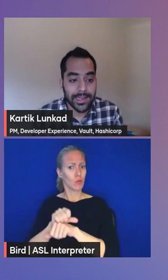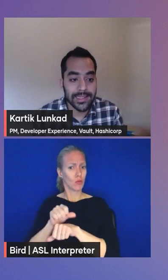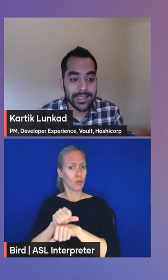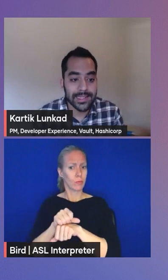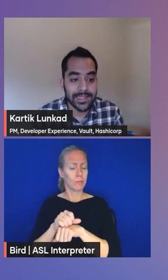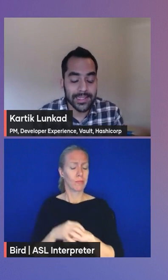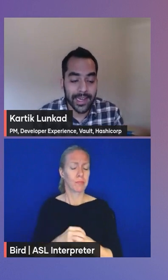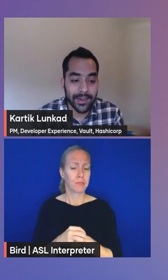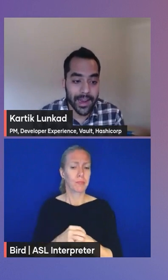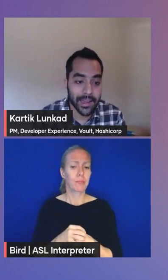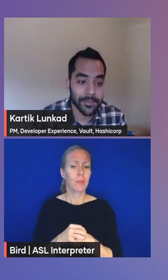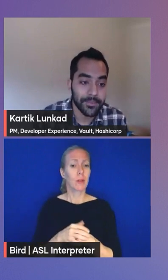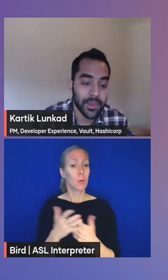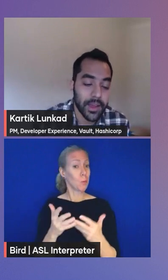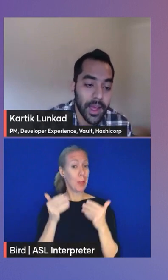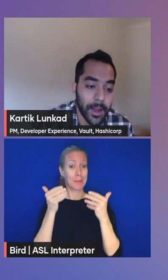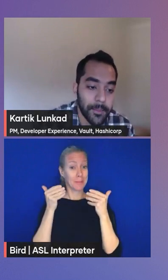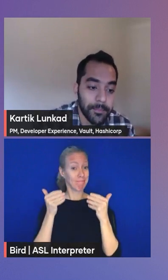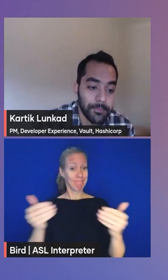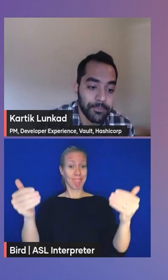mind, let's get cracking.